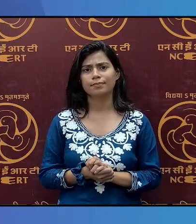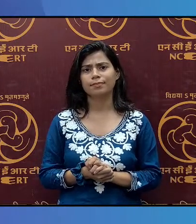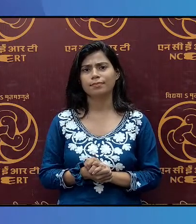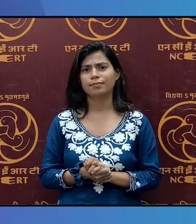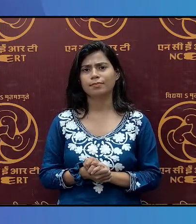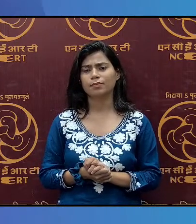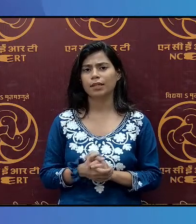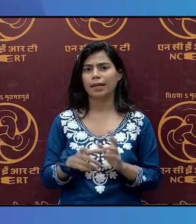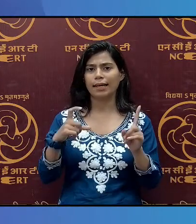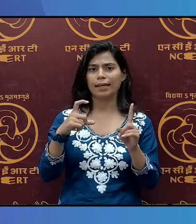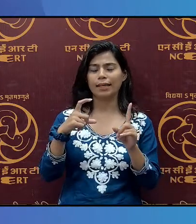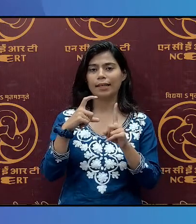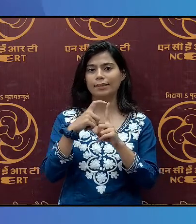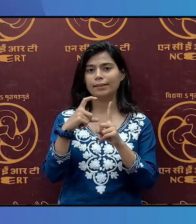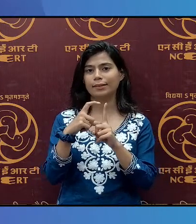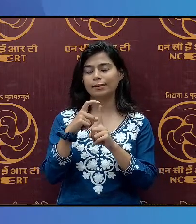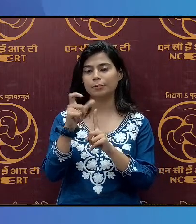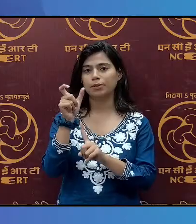Davis sir.